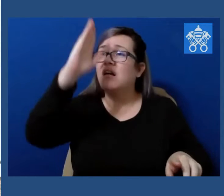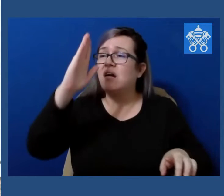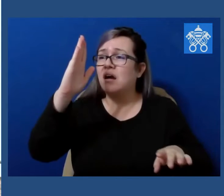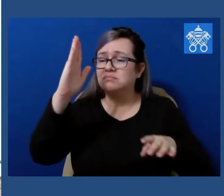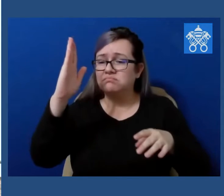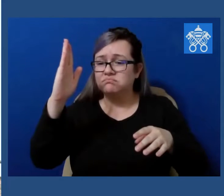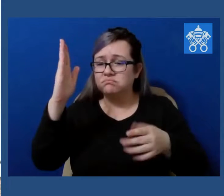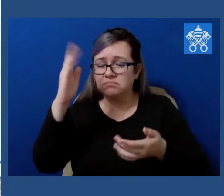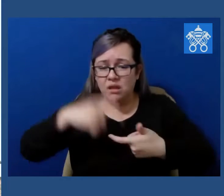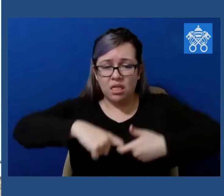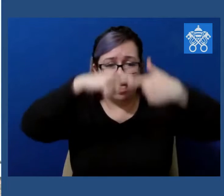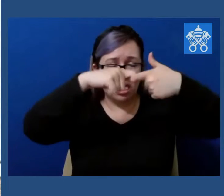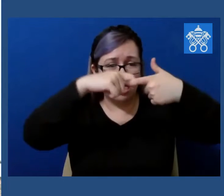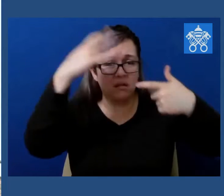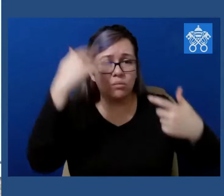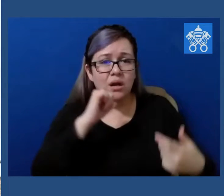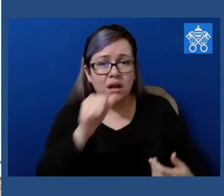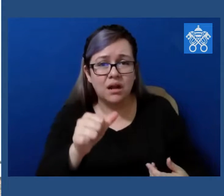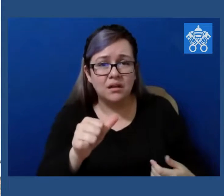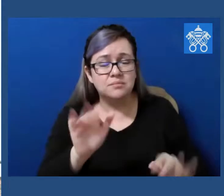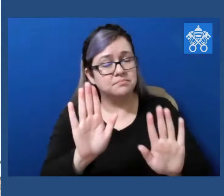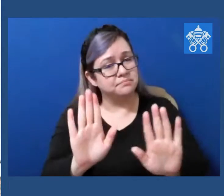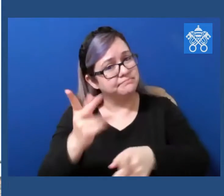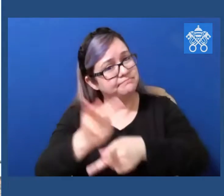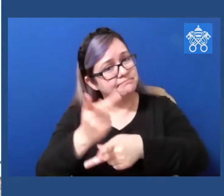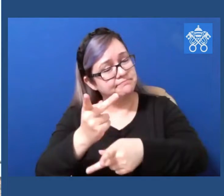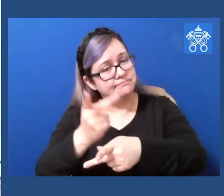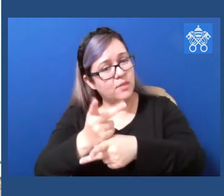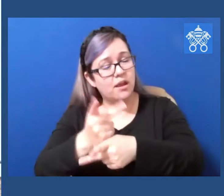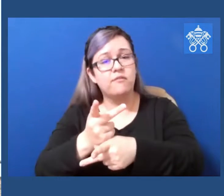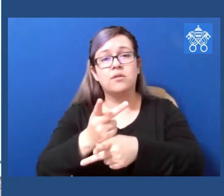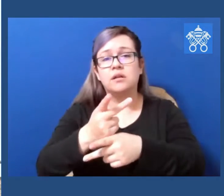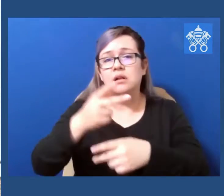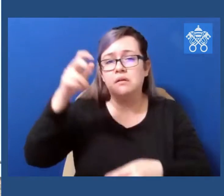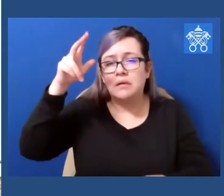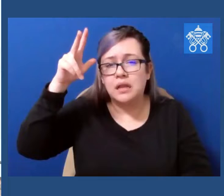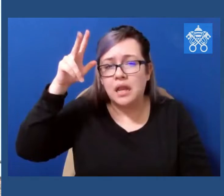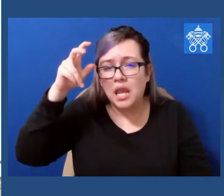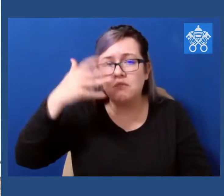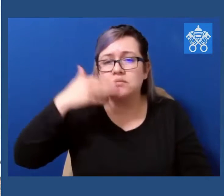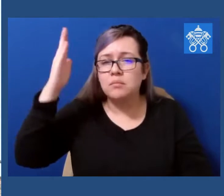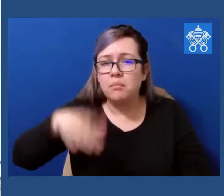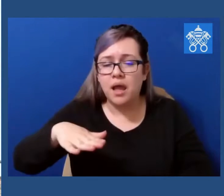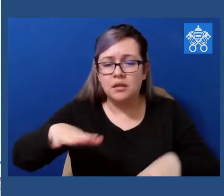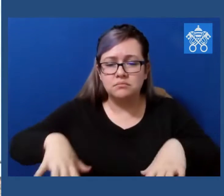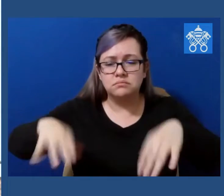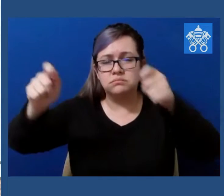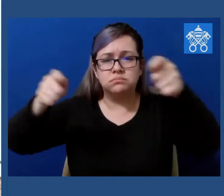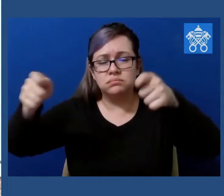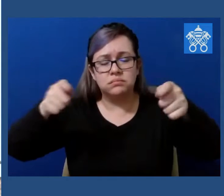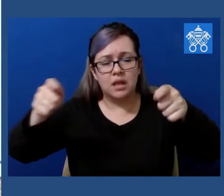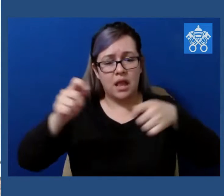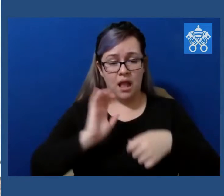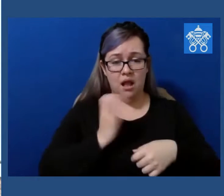intervene? We must be careful. When evil oppresses us, we risk losing